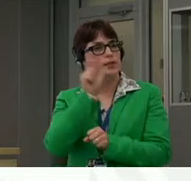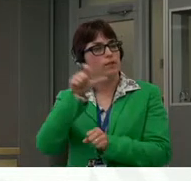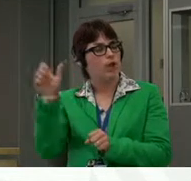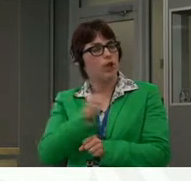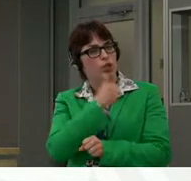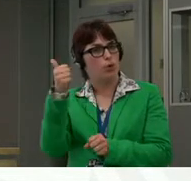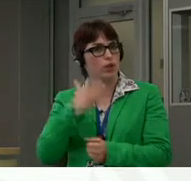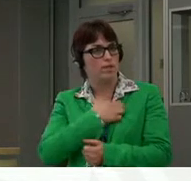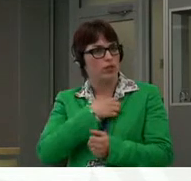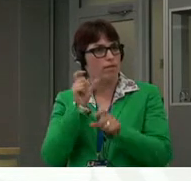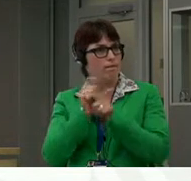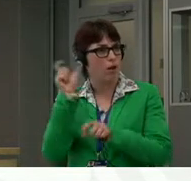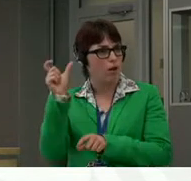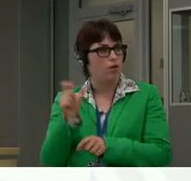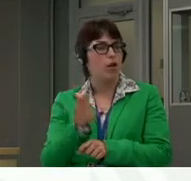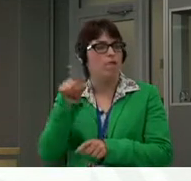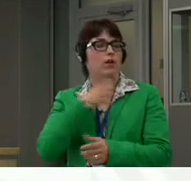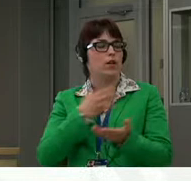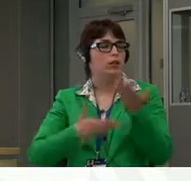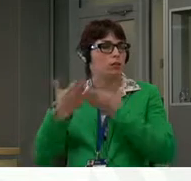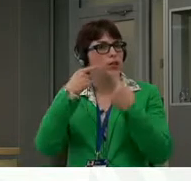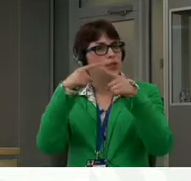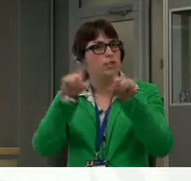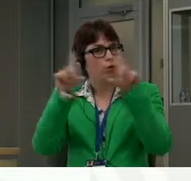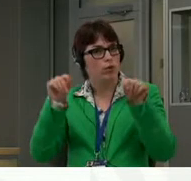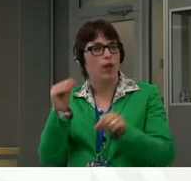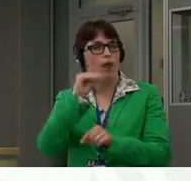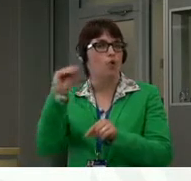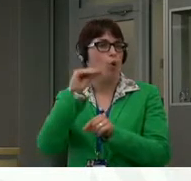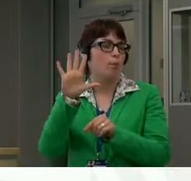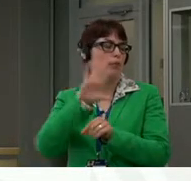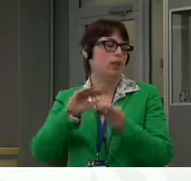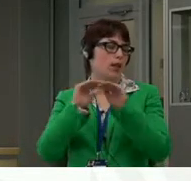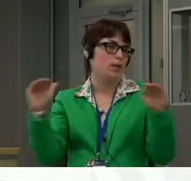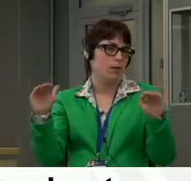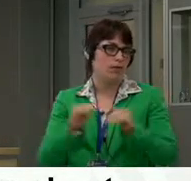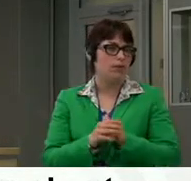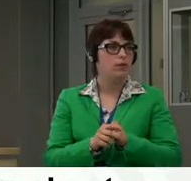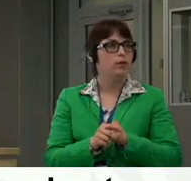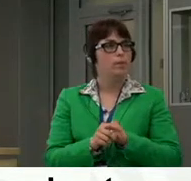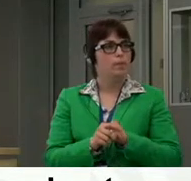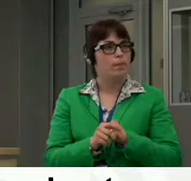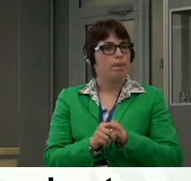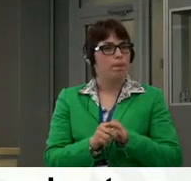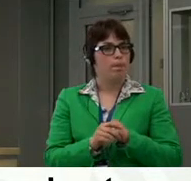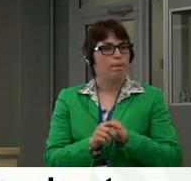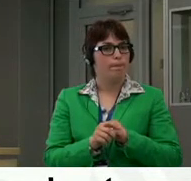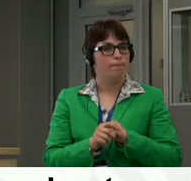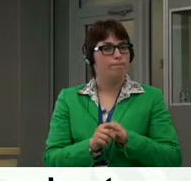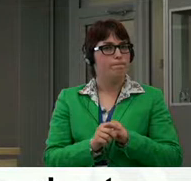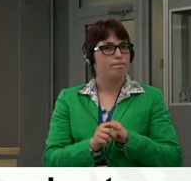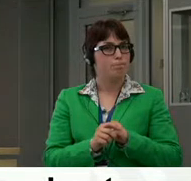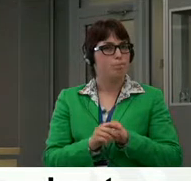The Human Rights Commissioner spoke about the way some member states